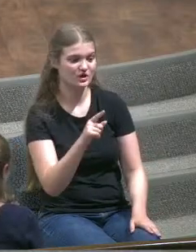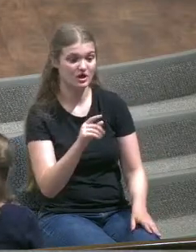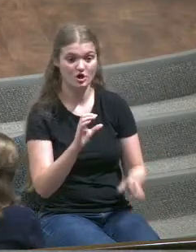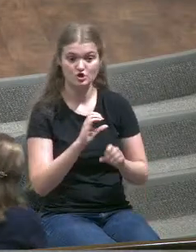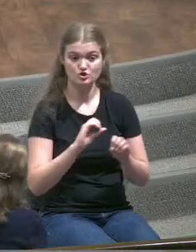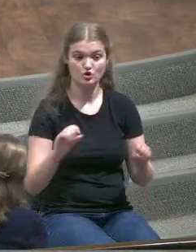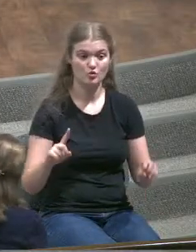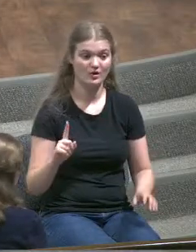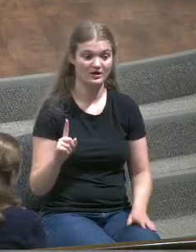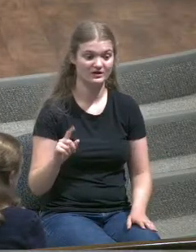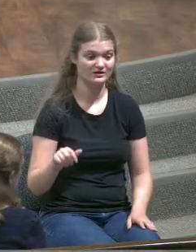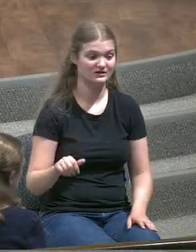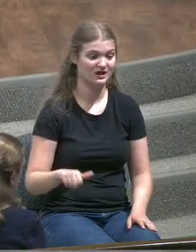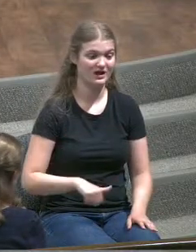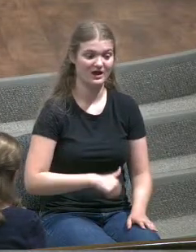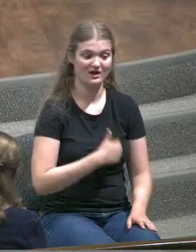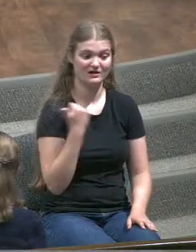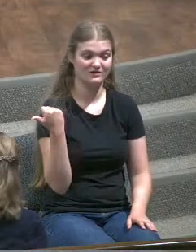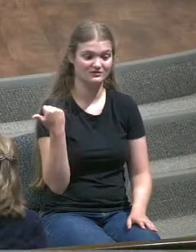history of the universe